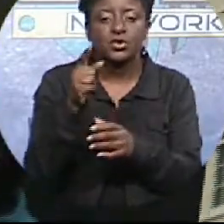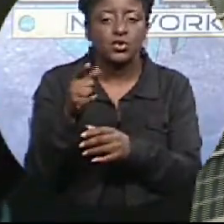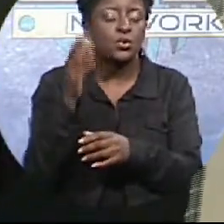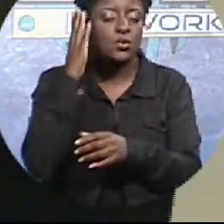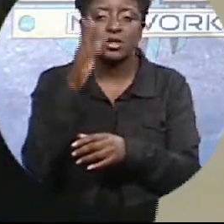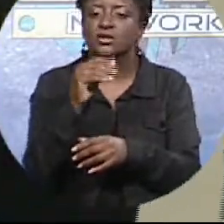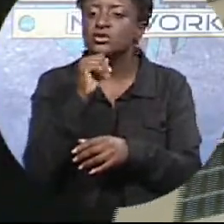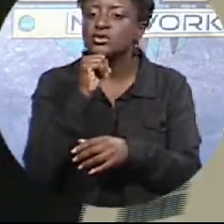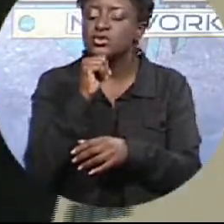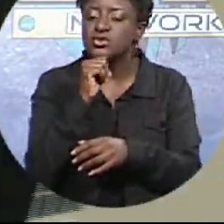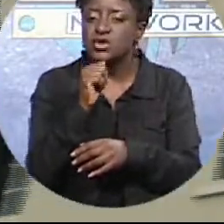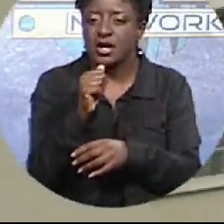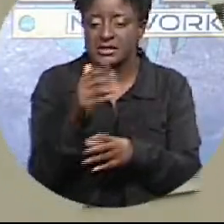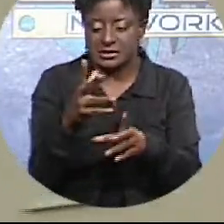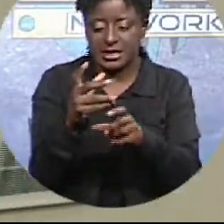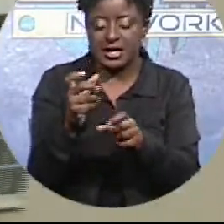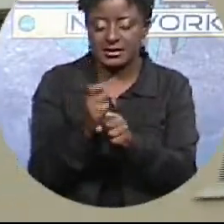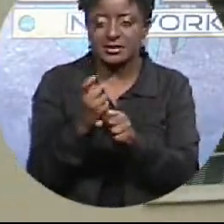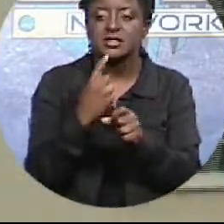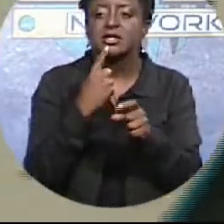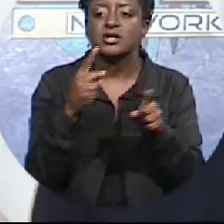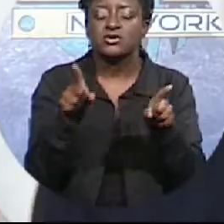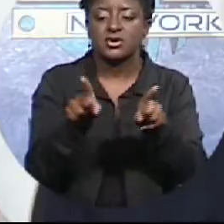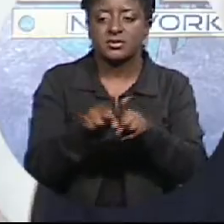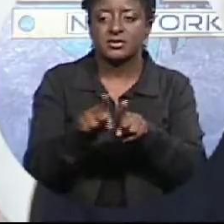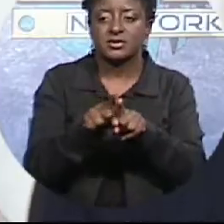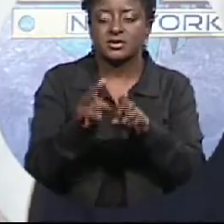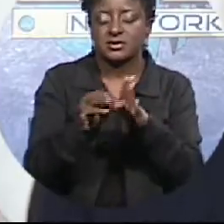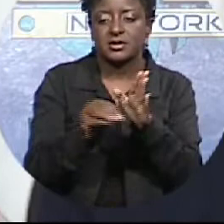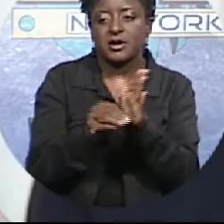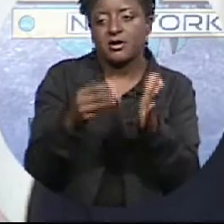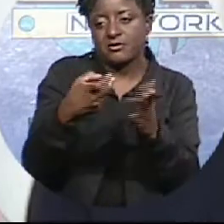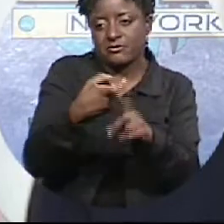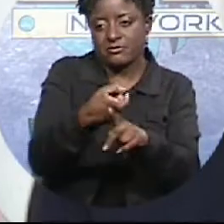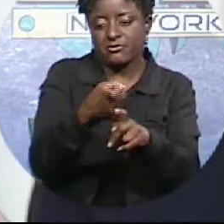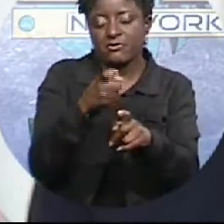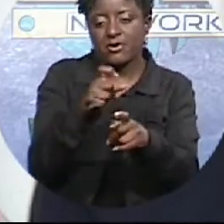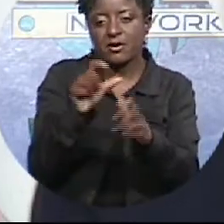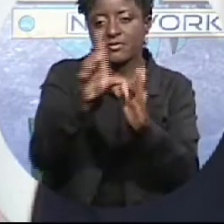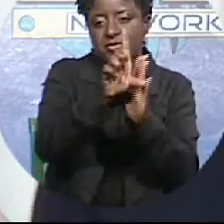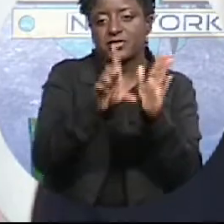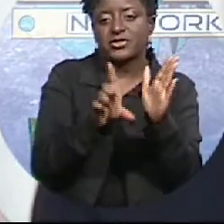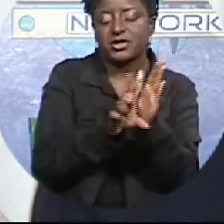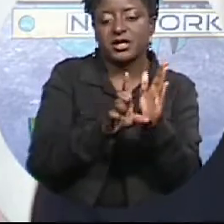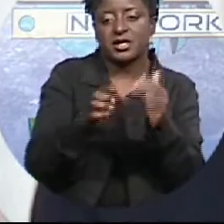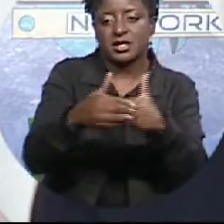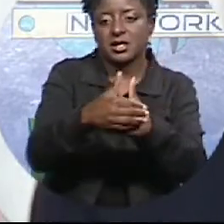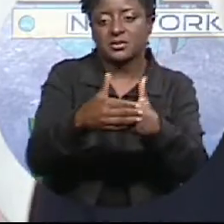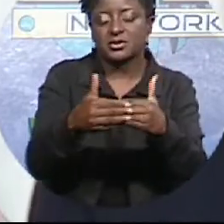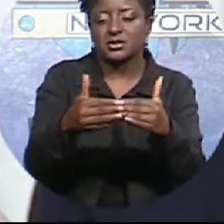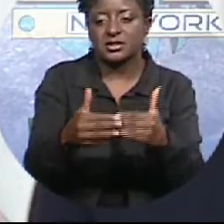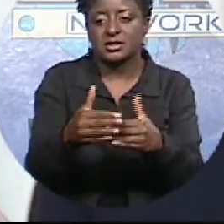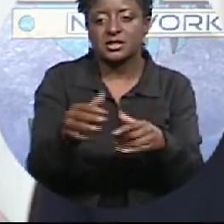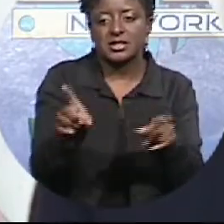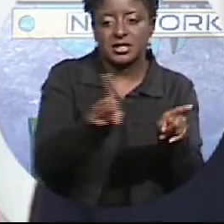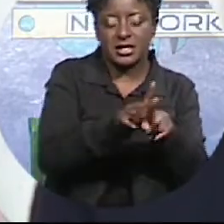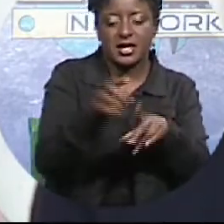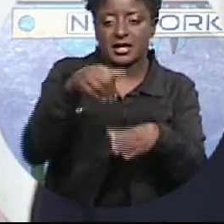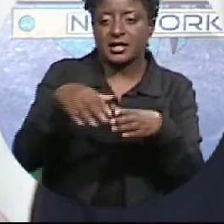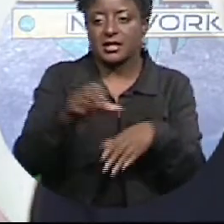get a consensus from the legal community, as has happened throughout the rest of the region,